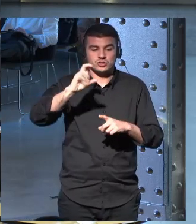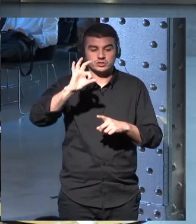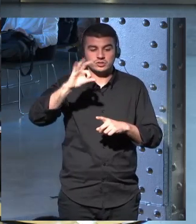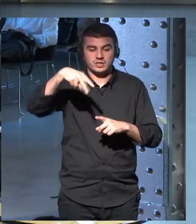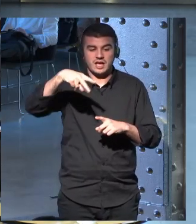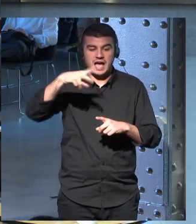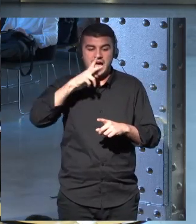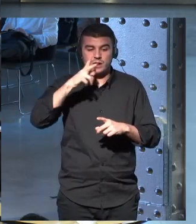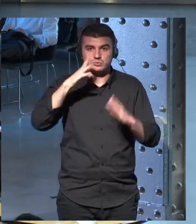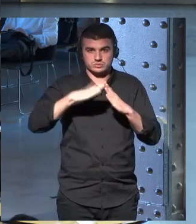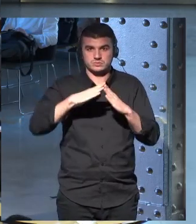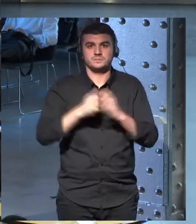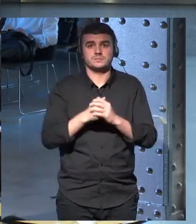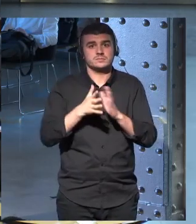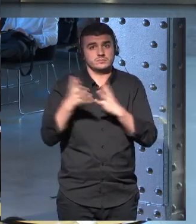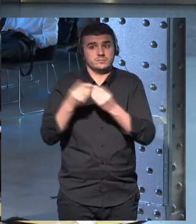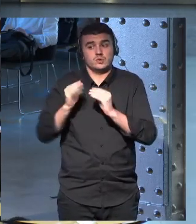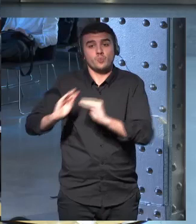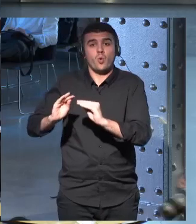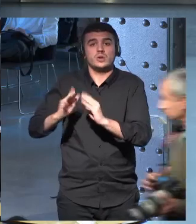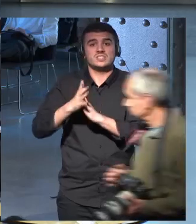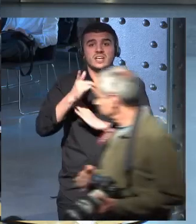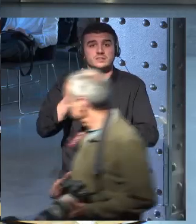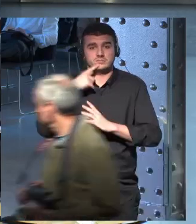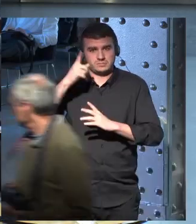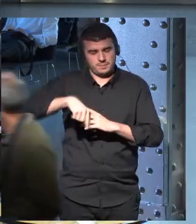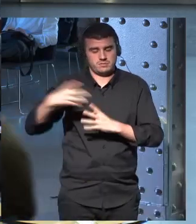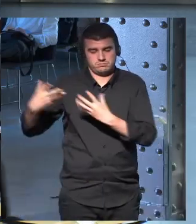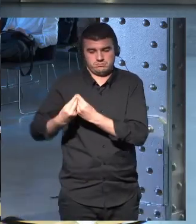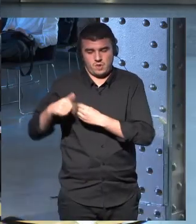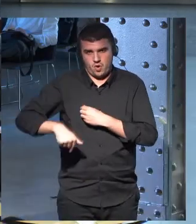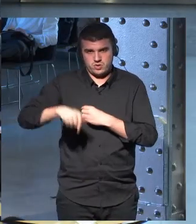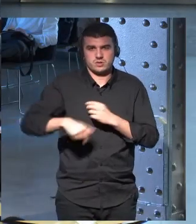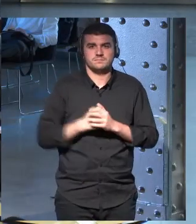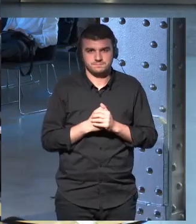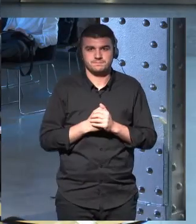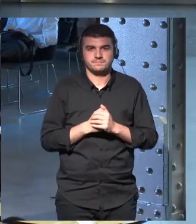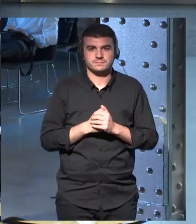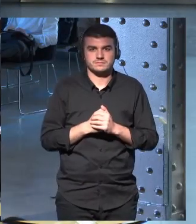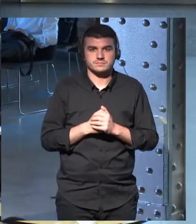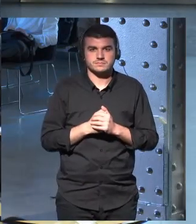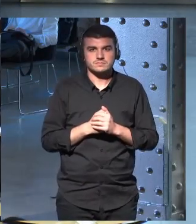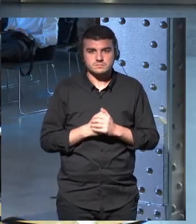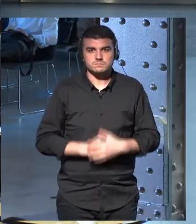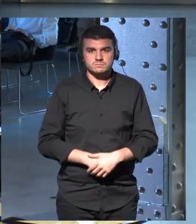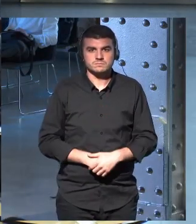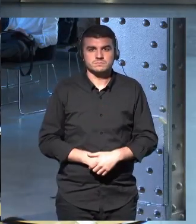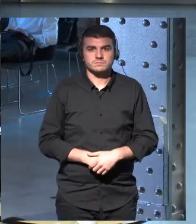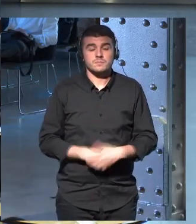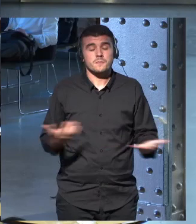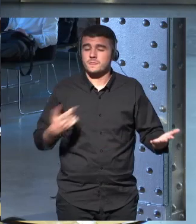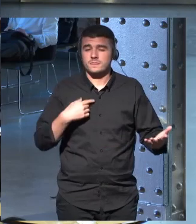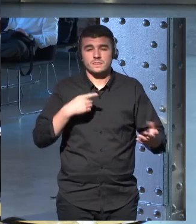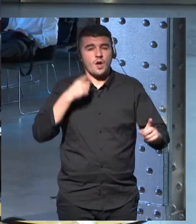Tales. We have published it together with Lilo de Ariadna.